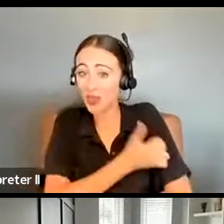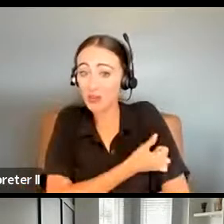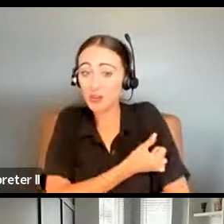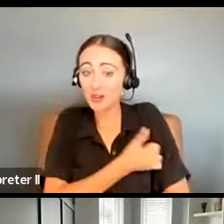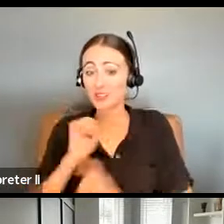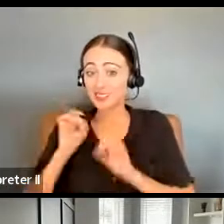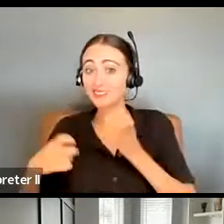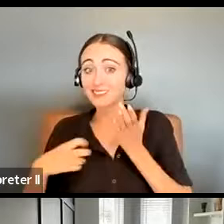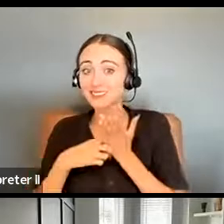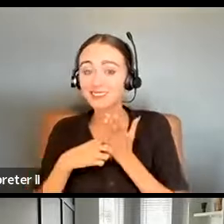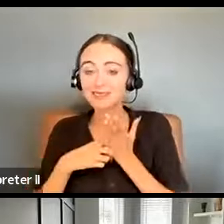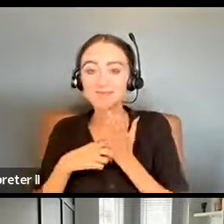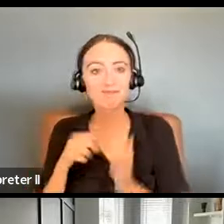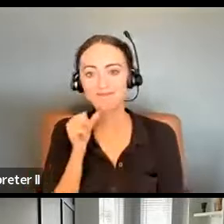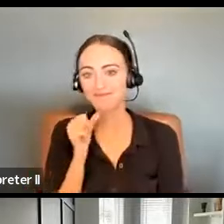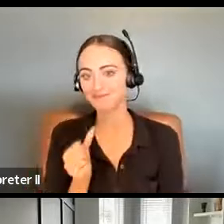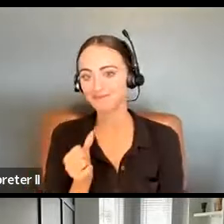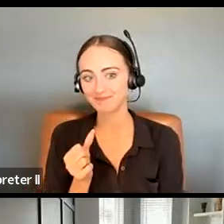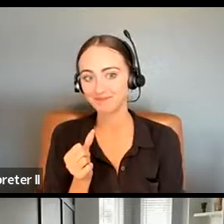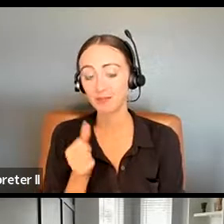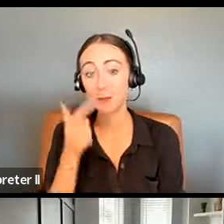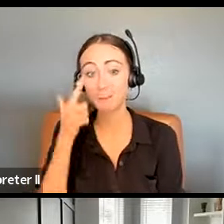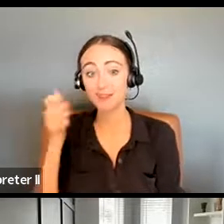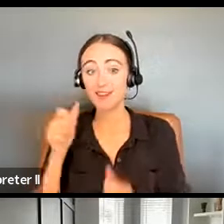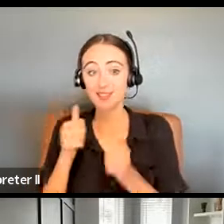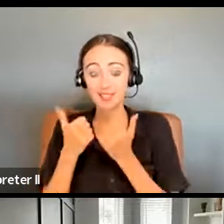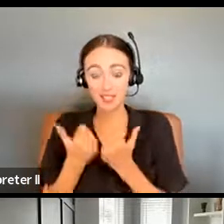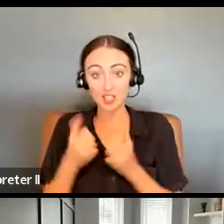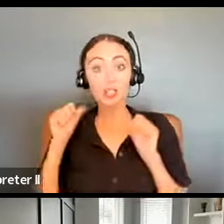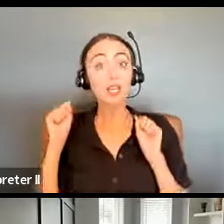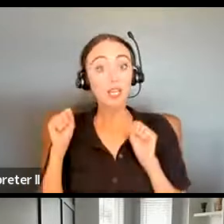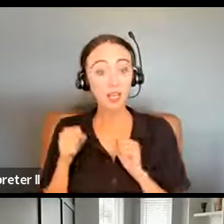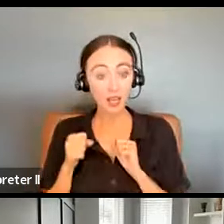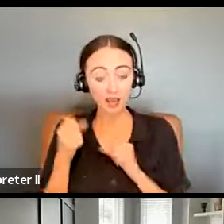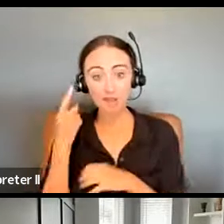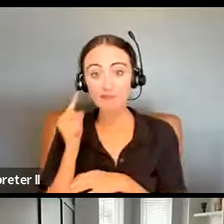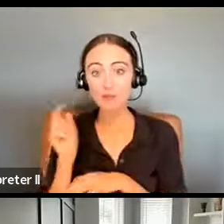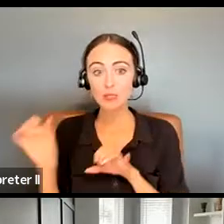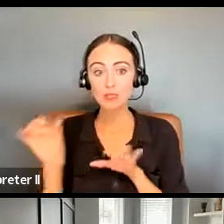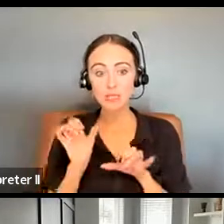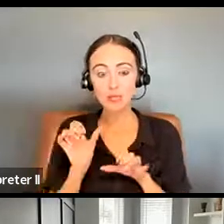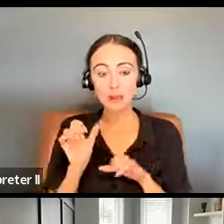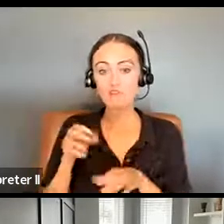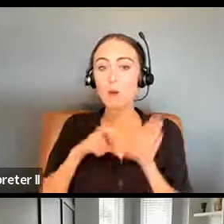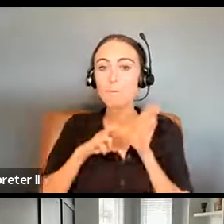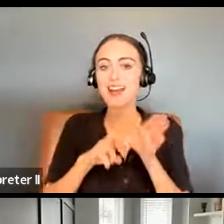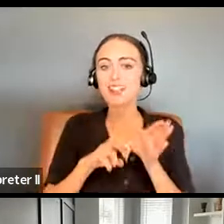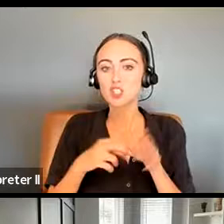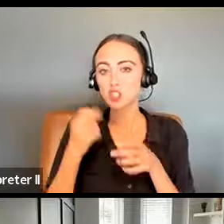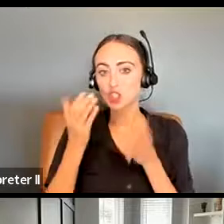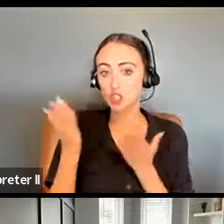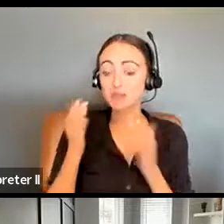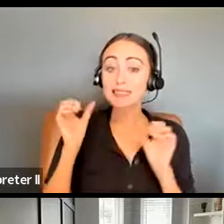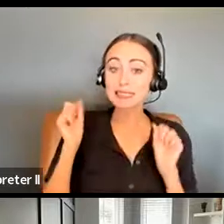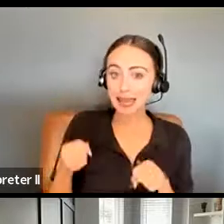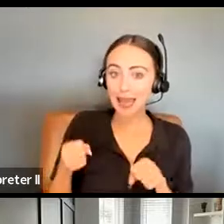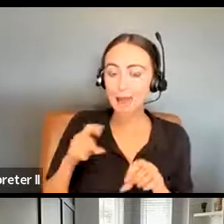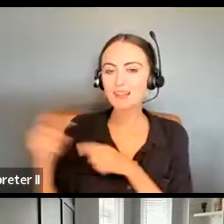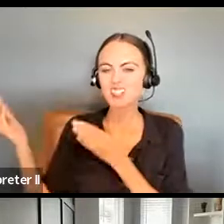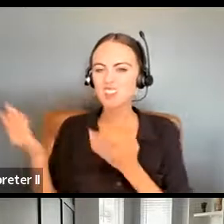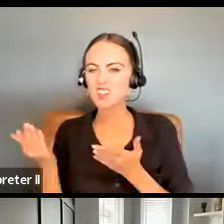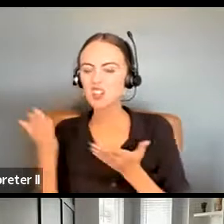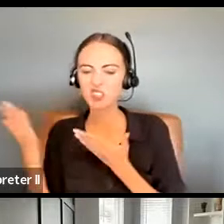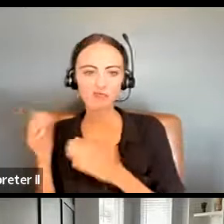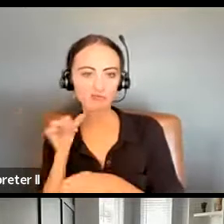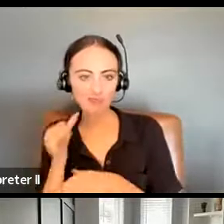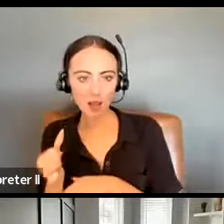to app-based delivery vehicles, as the agency can for app-based passenger services. And they also found